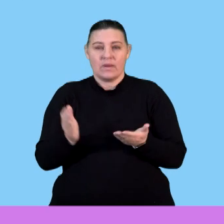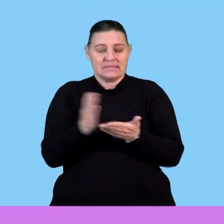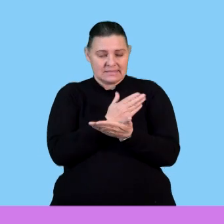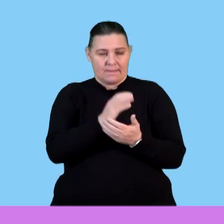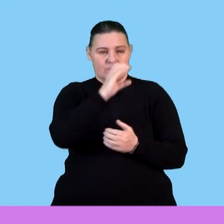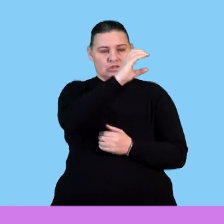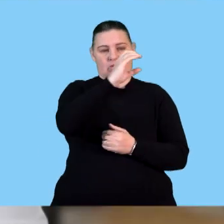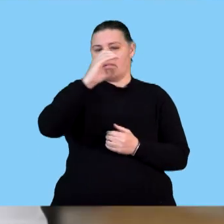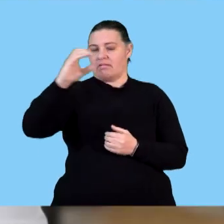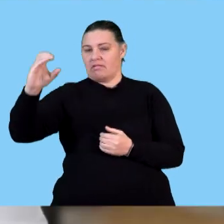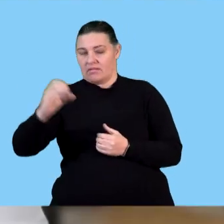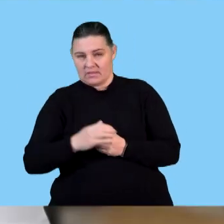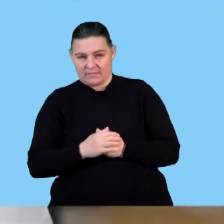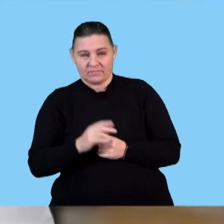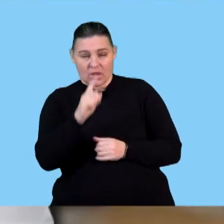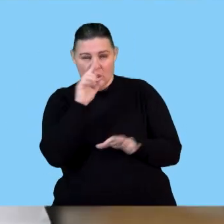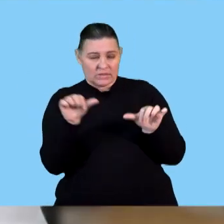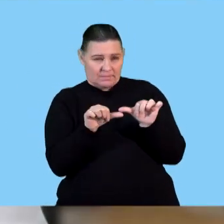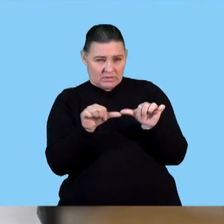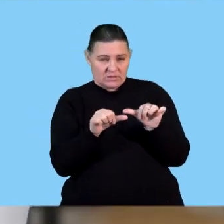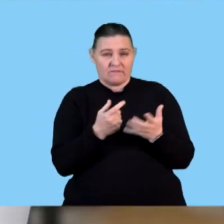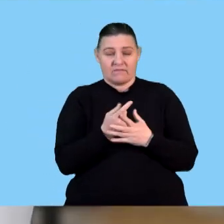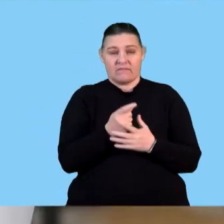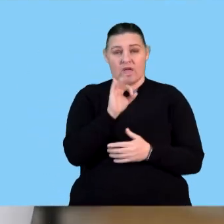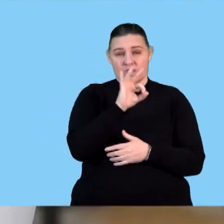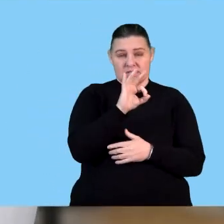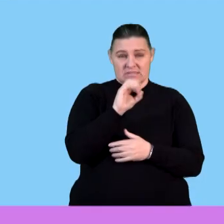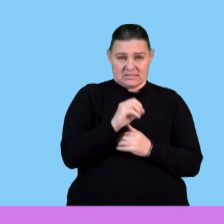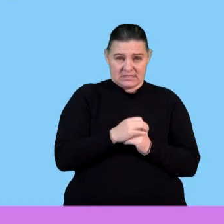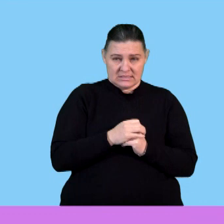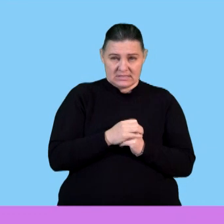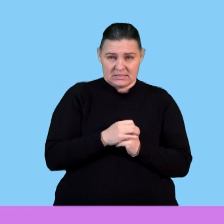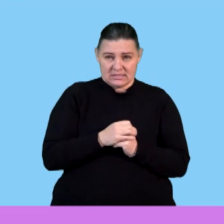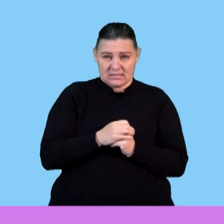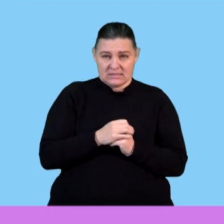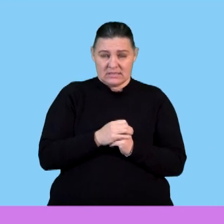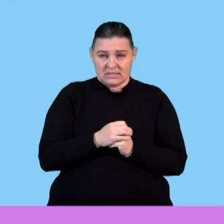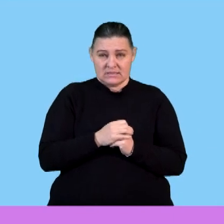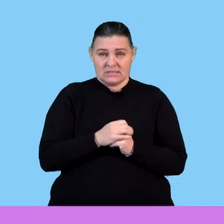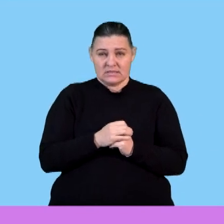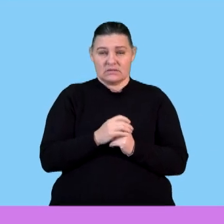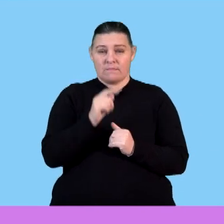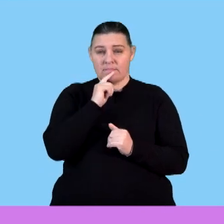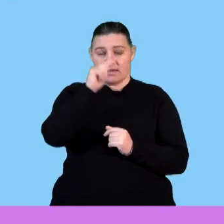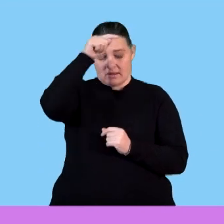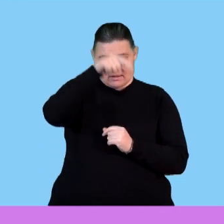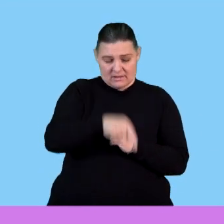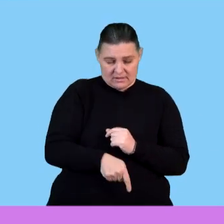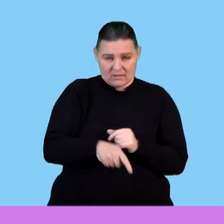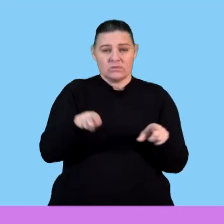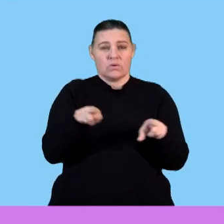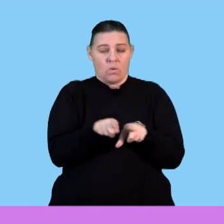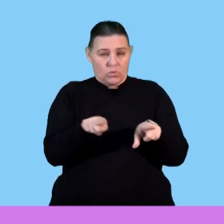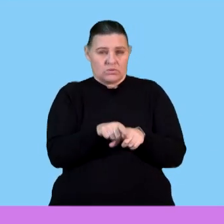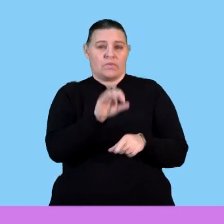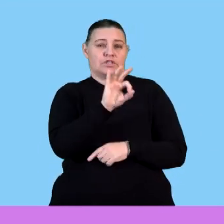work. Let's move along. All right, the next question. Nazia, a prospective chef, is trying out a new savory called